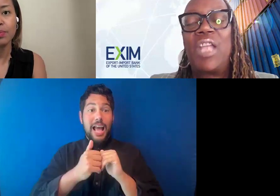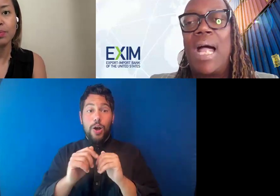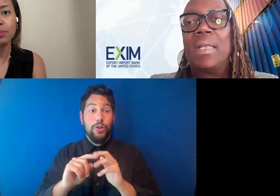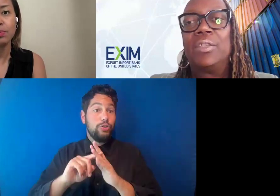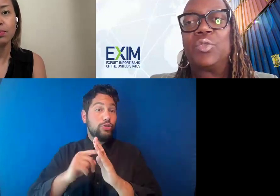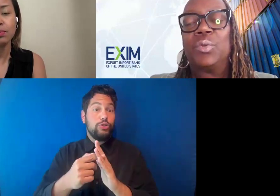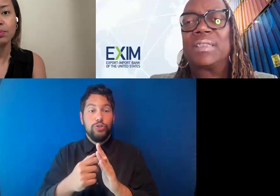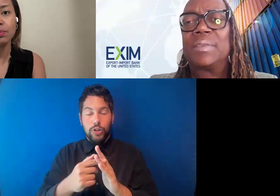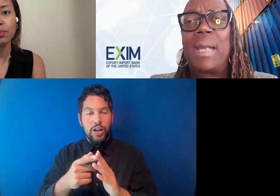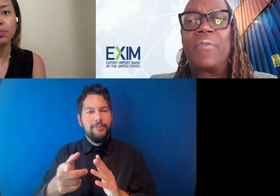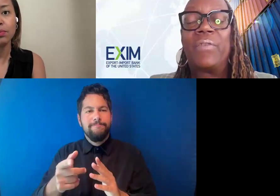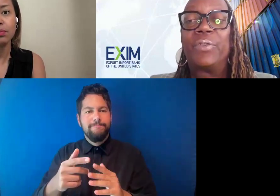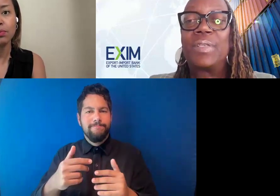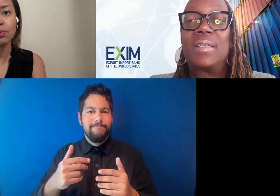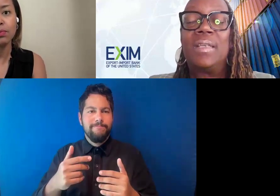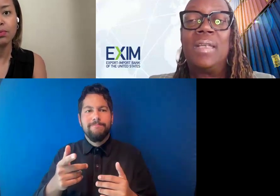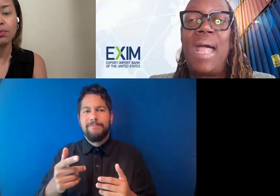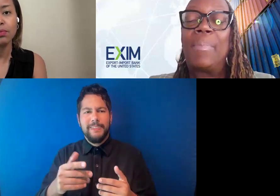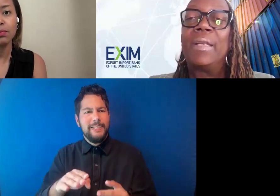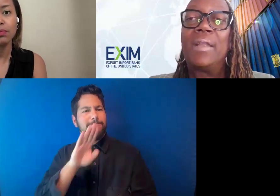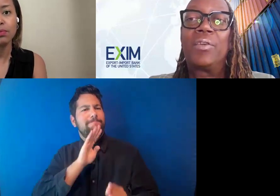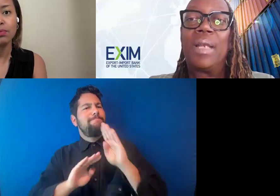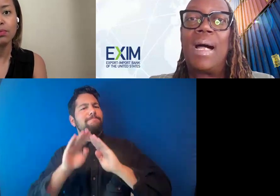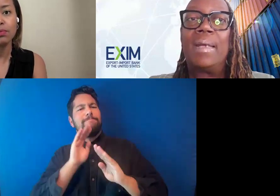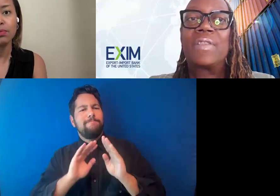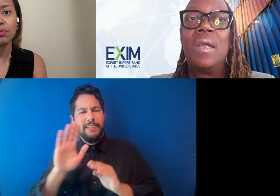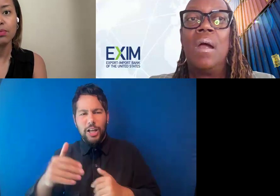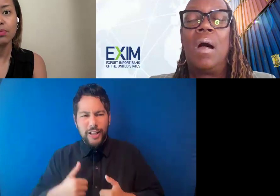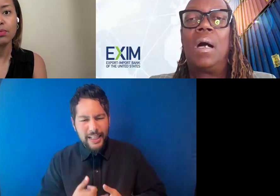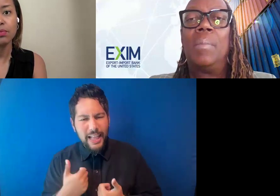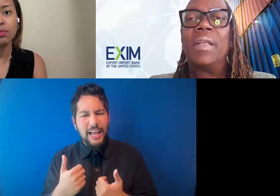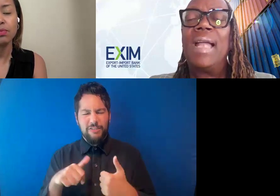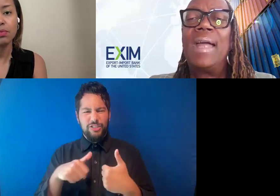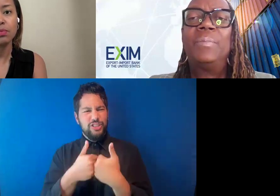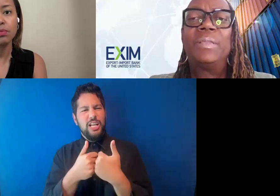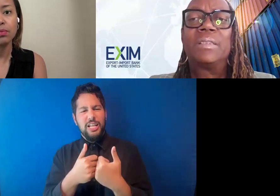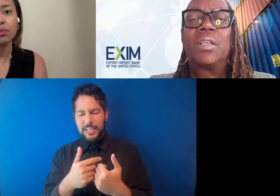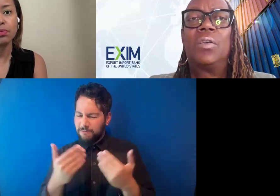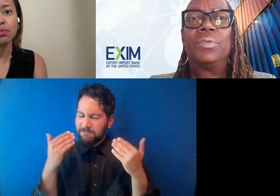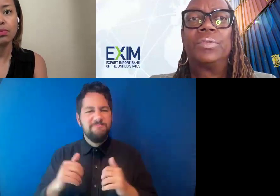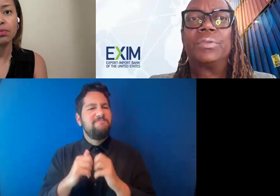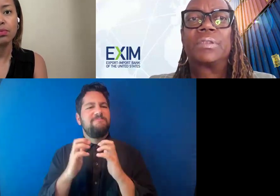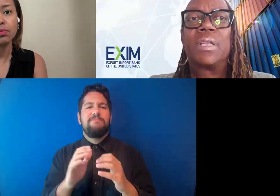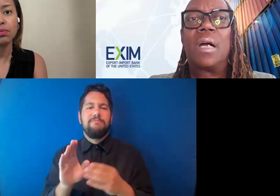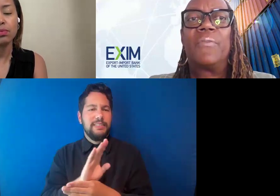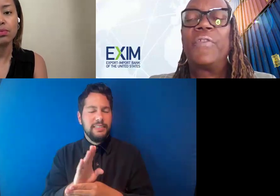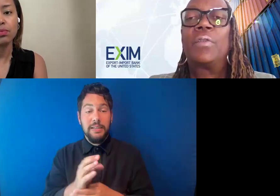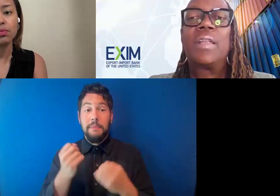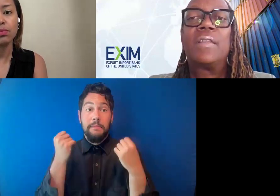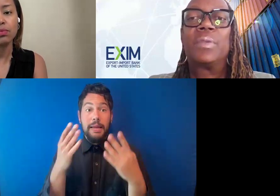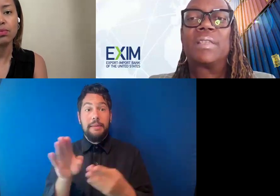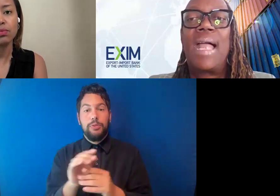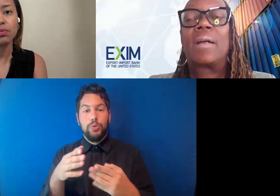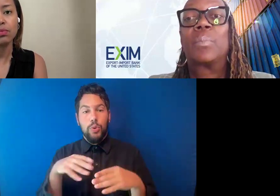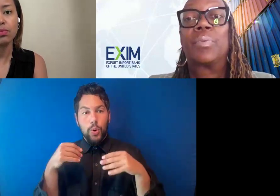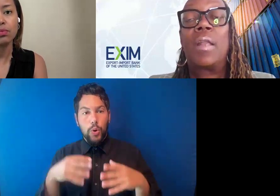a challenge or some type of adversity happening in their lives. And a lot of business owners felt that